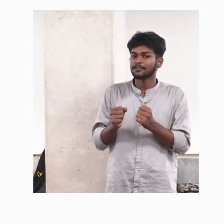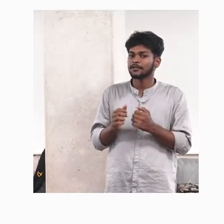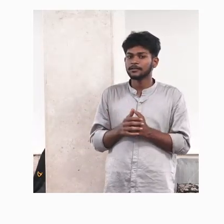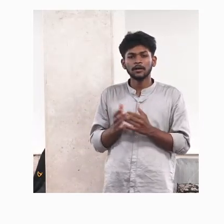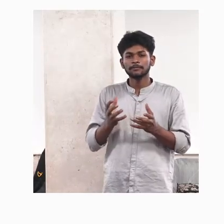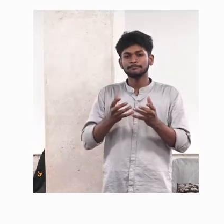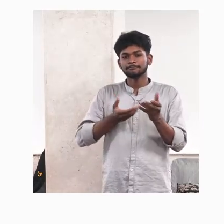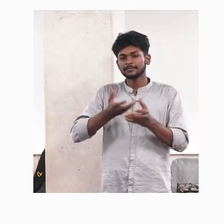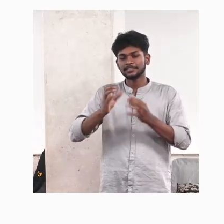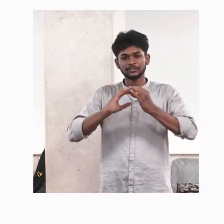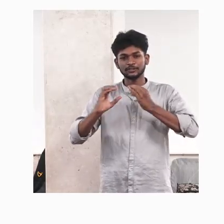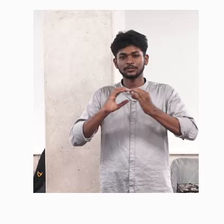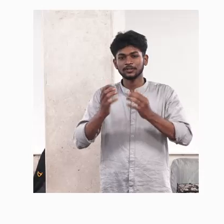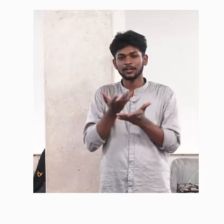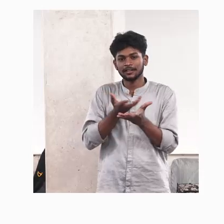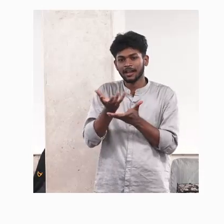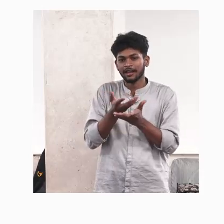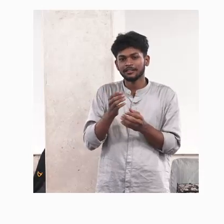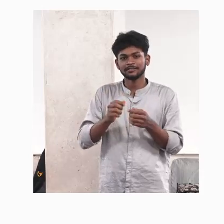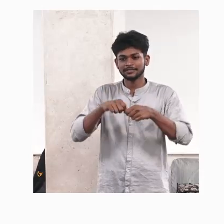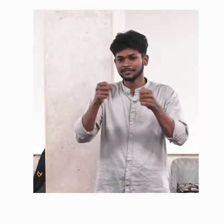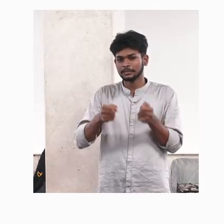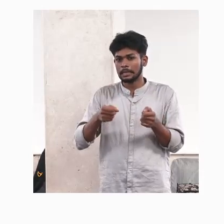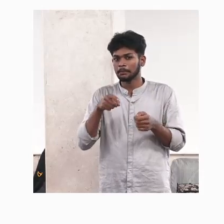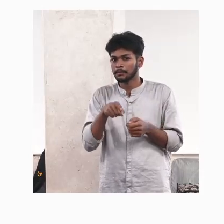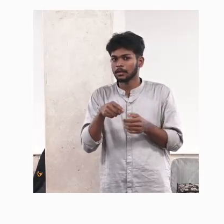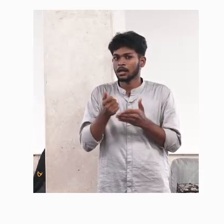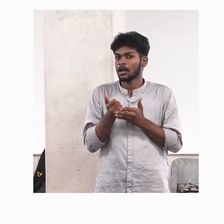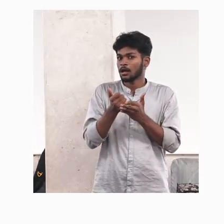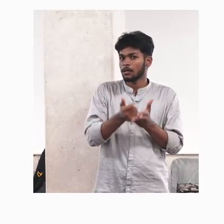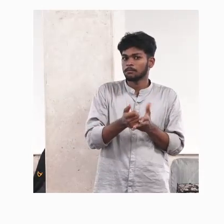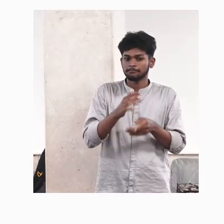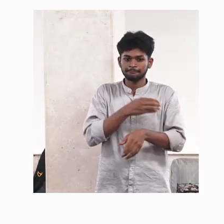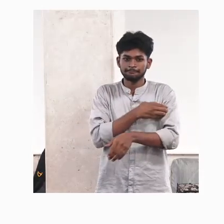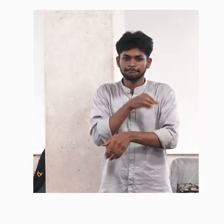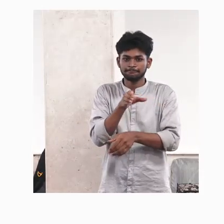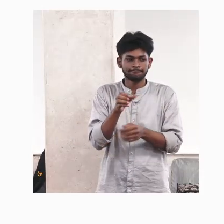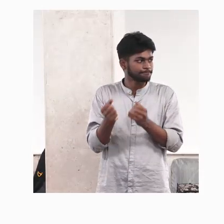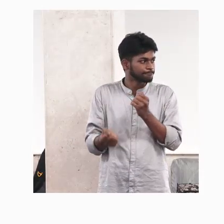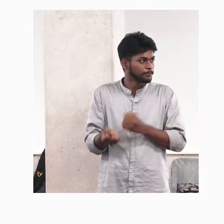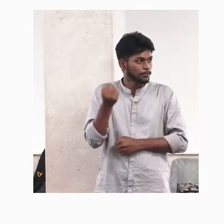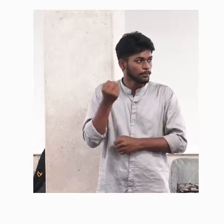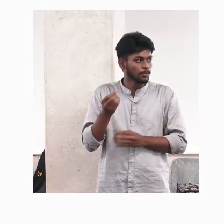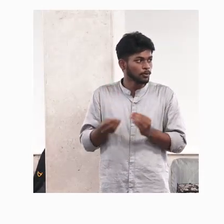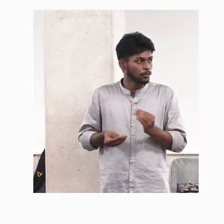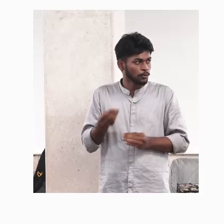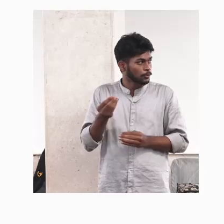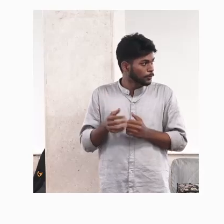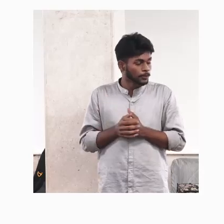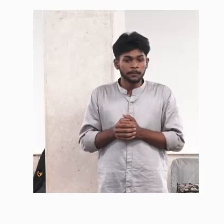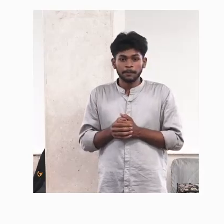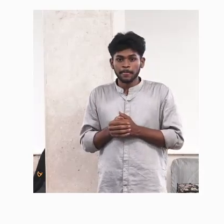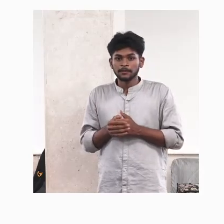system, helps in bringing down, toning down those power structures and making the more silent and